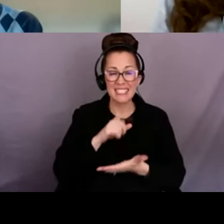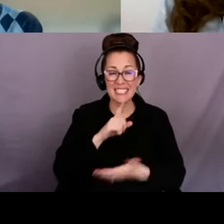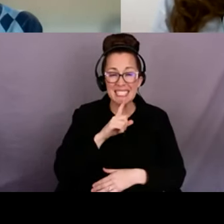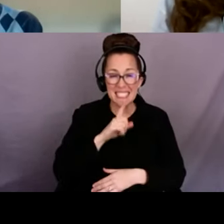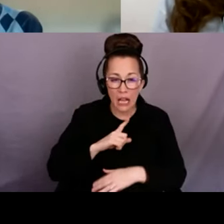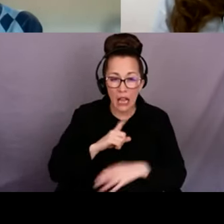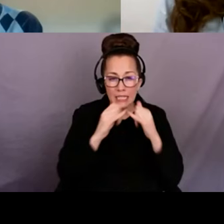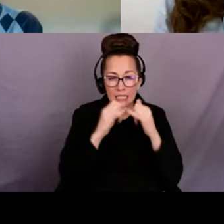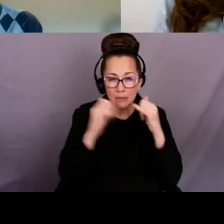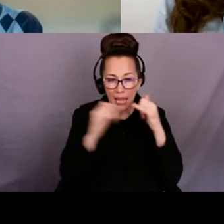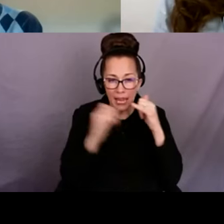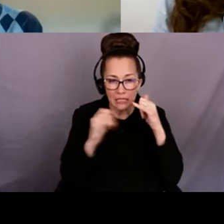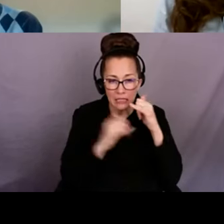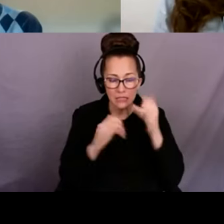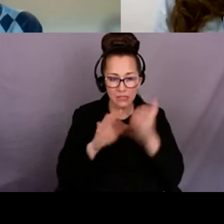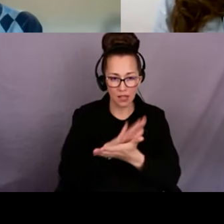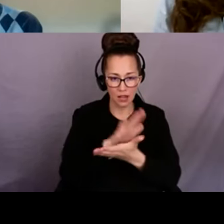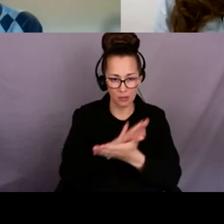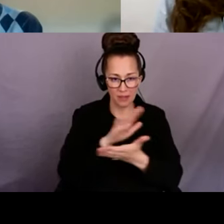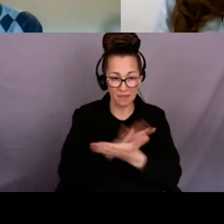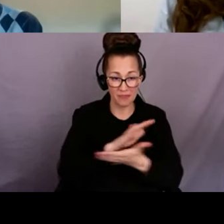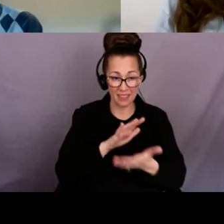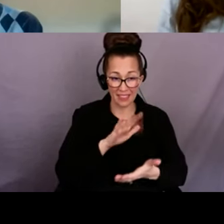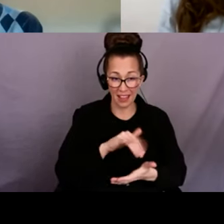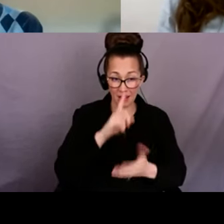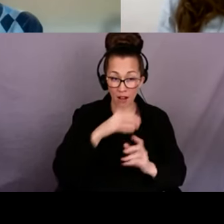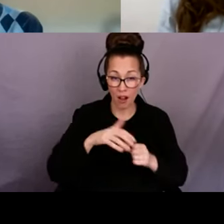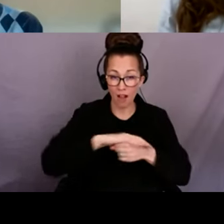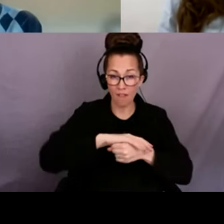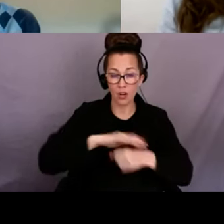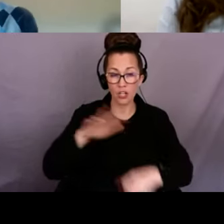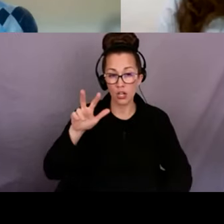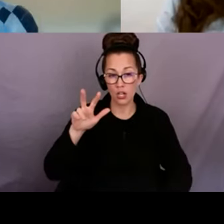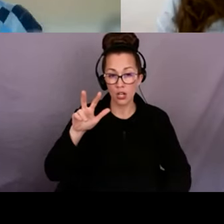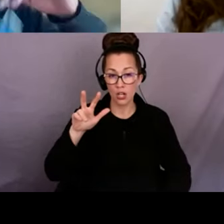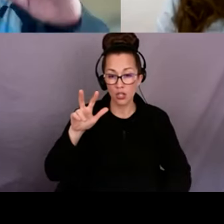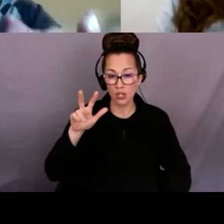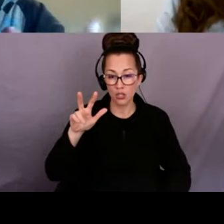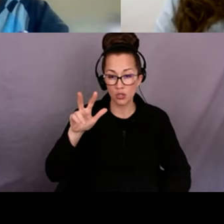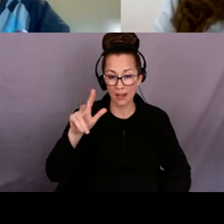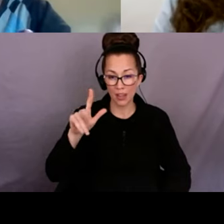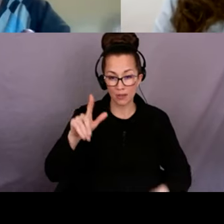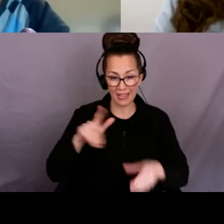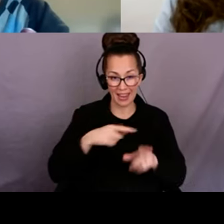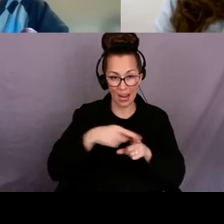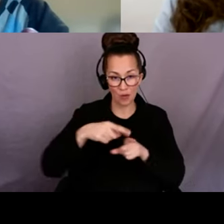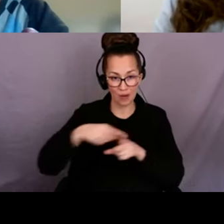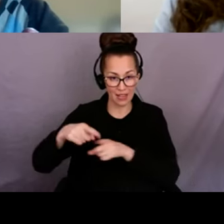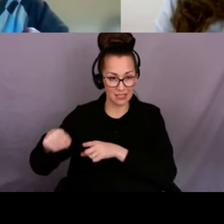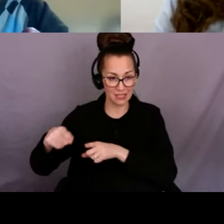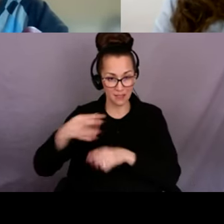document that dealt with 23 areas of expertise, ranging from